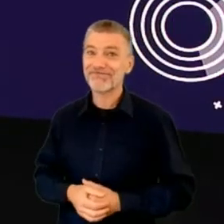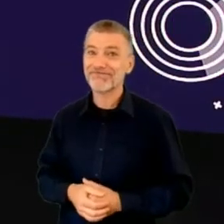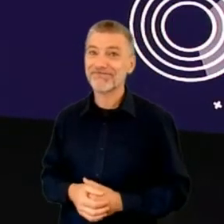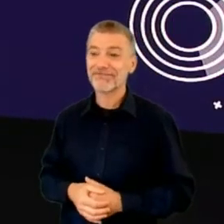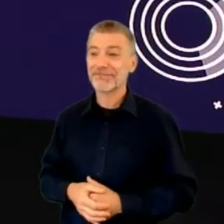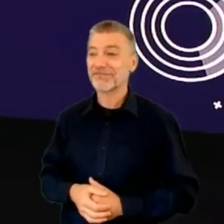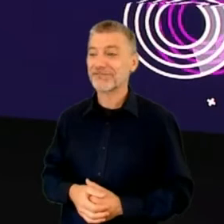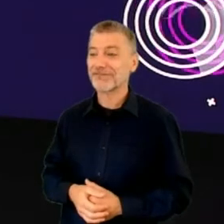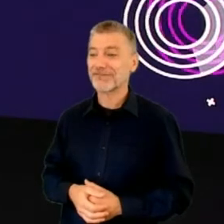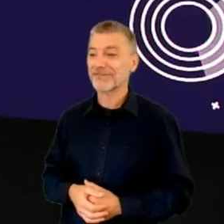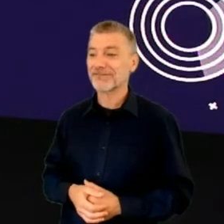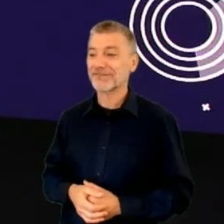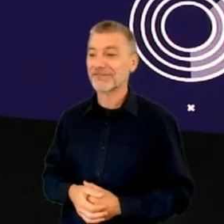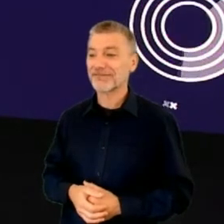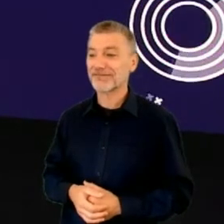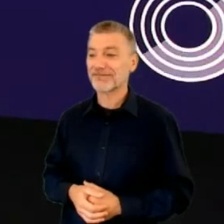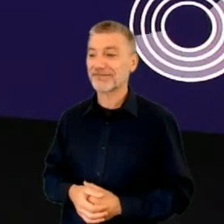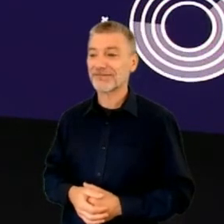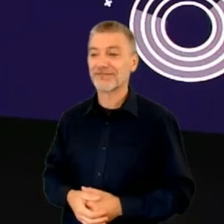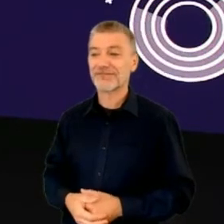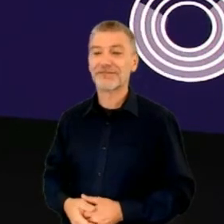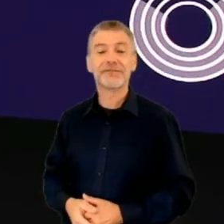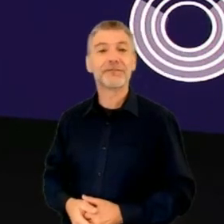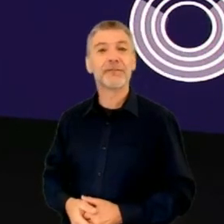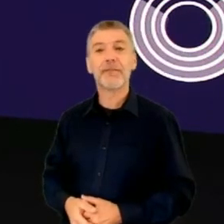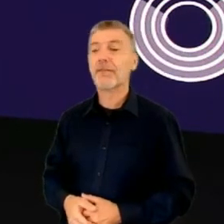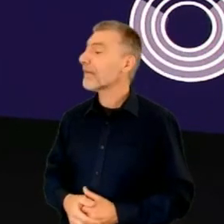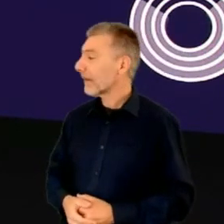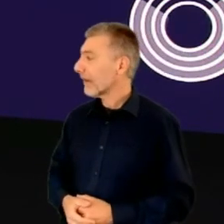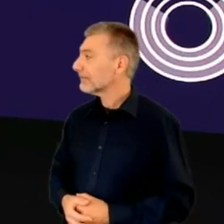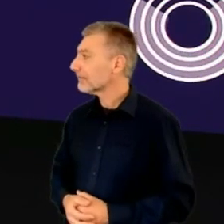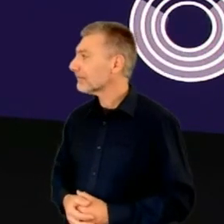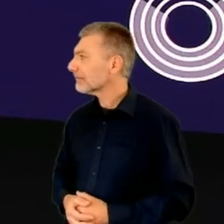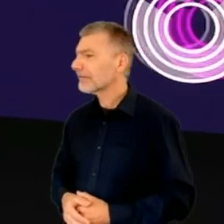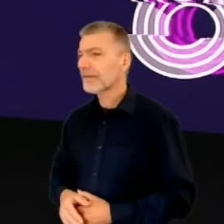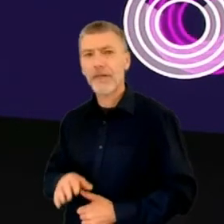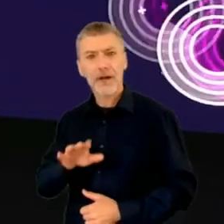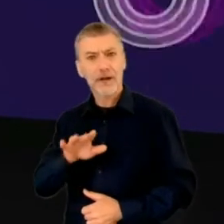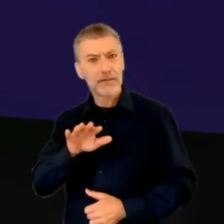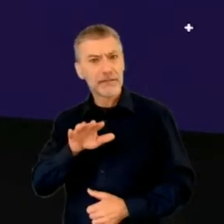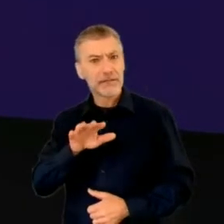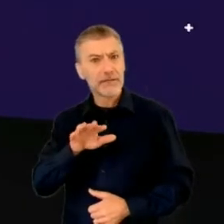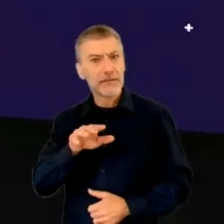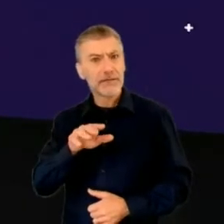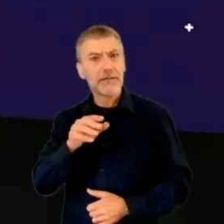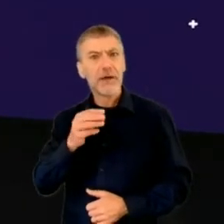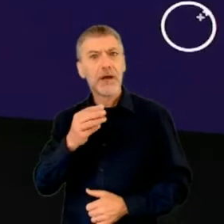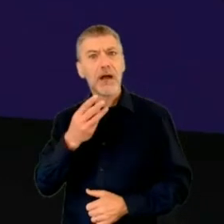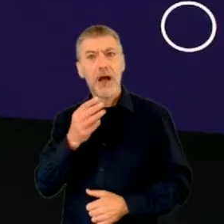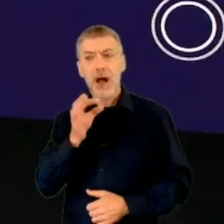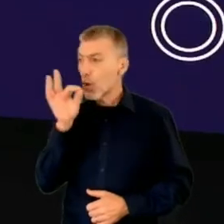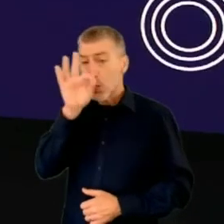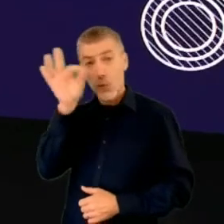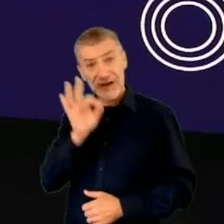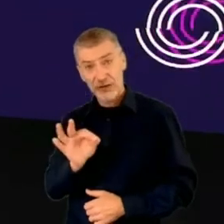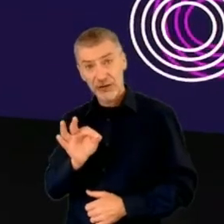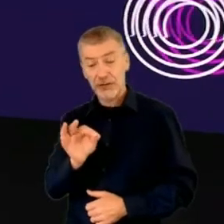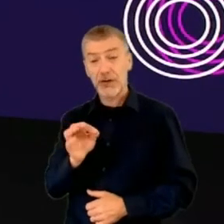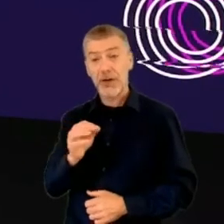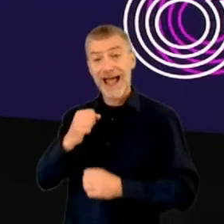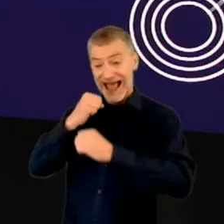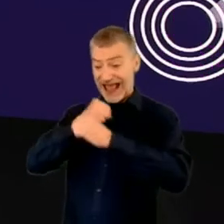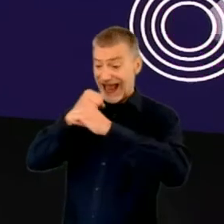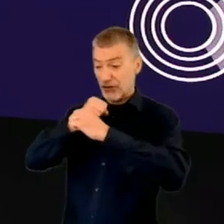Brilliant. Byron, are you 3D printing engine parts yet? And is this a sustainable